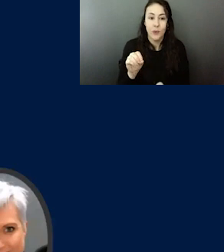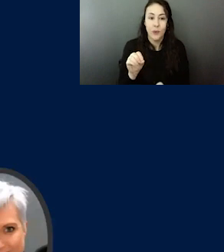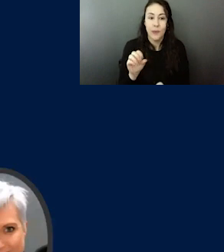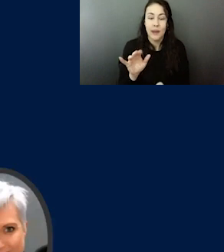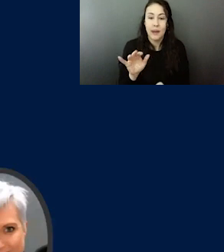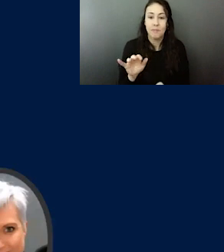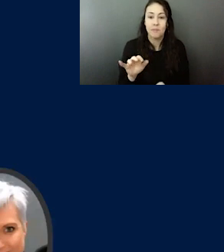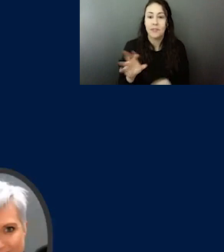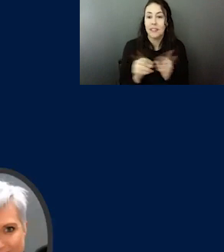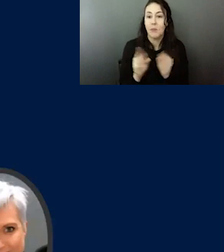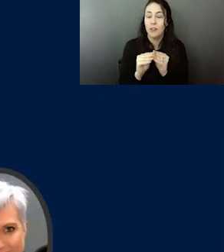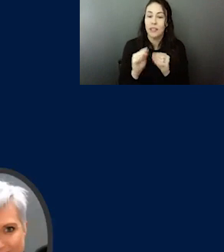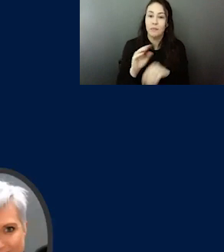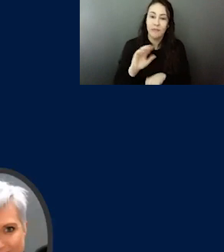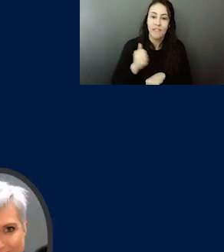SLO Symposium founder.